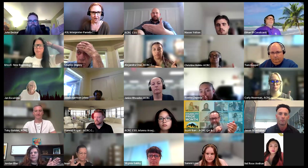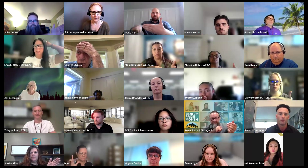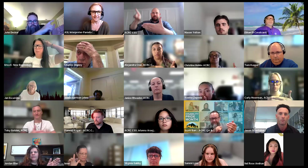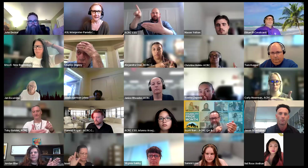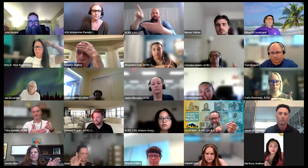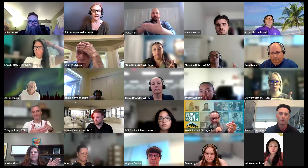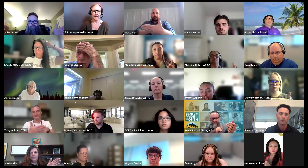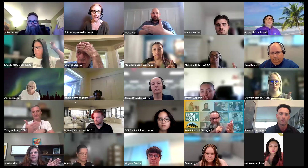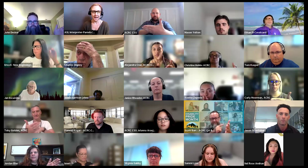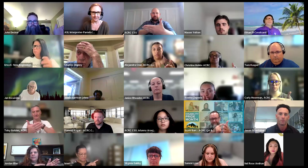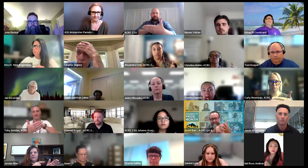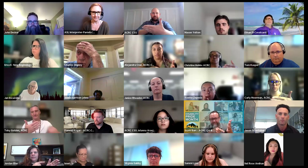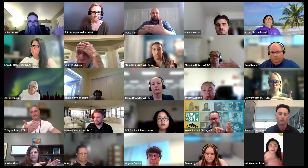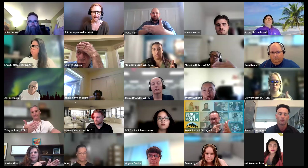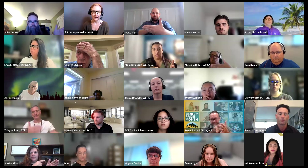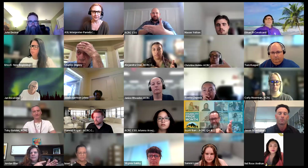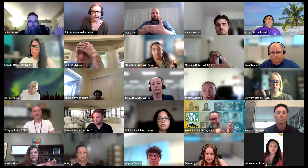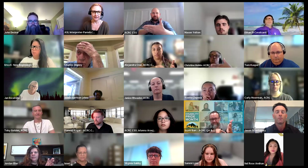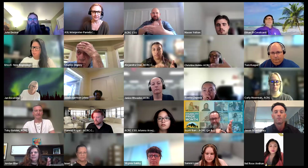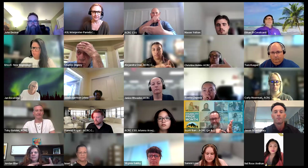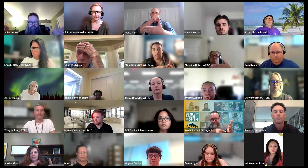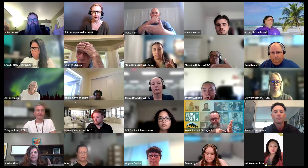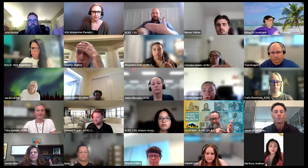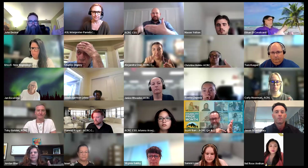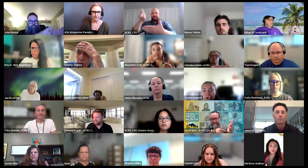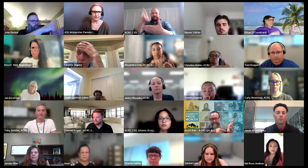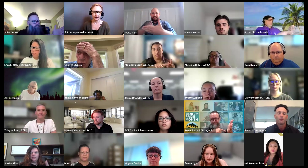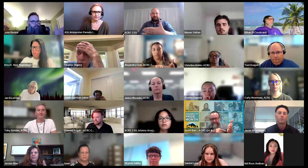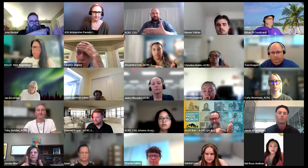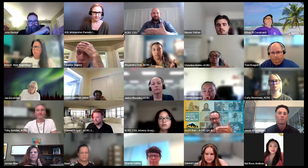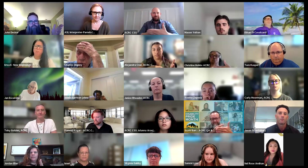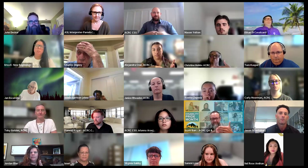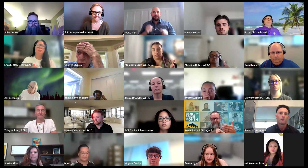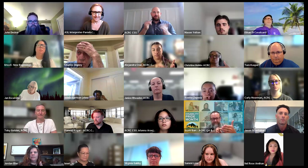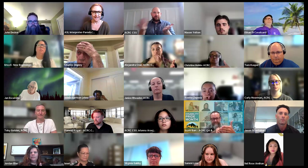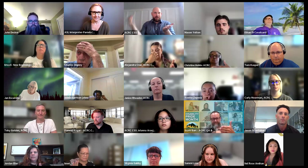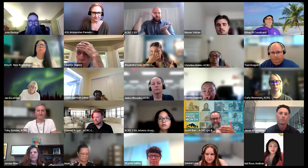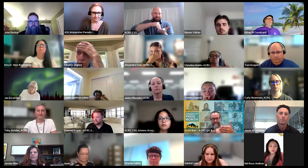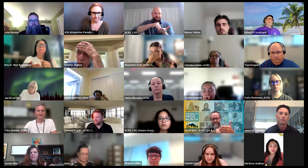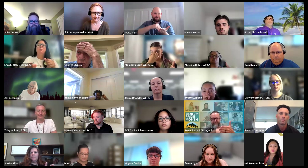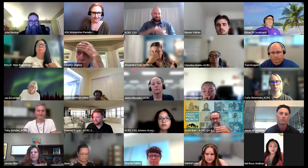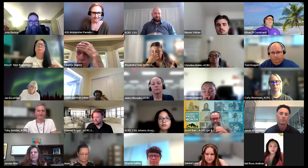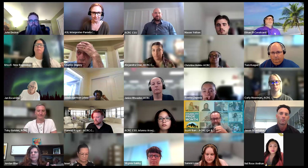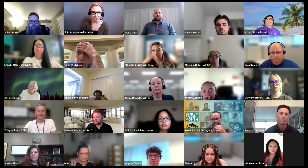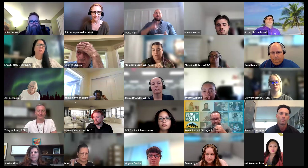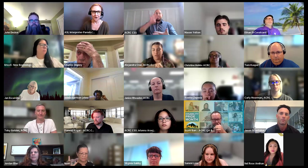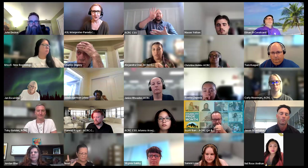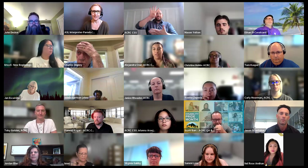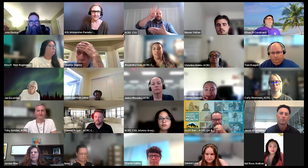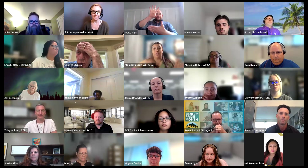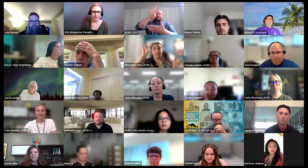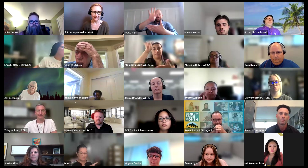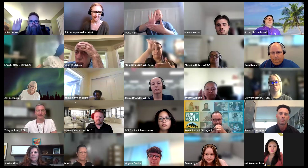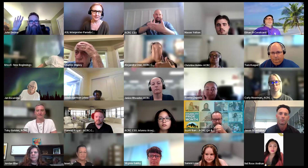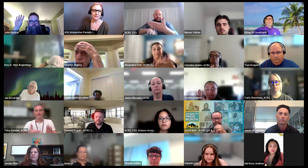just crossing out, making an X on that other hand, on that palm. That's cancel. Okay, so we're going to do those